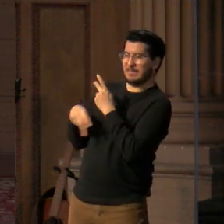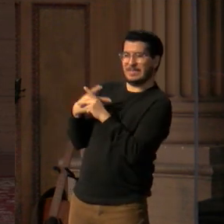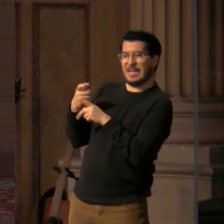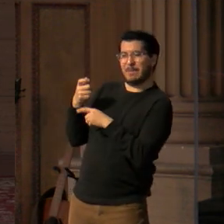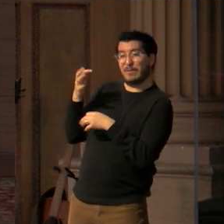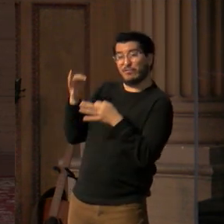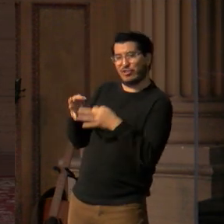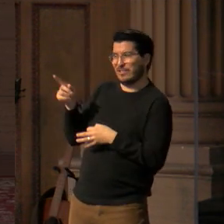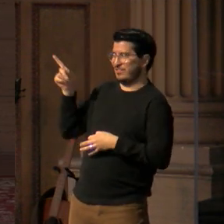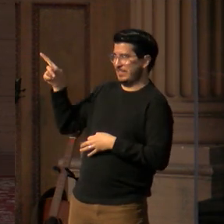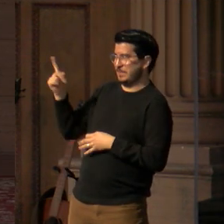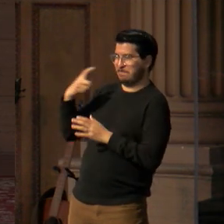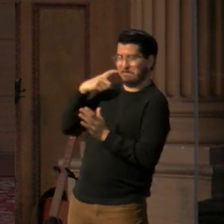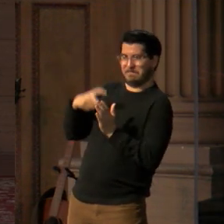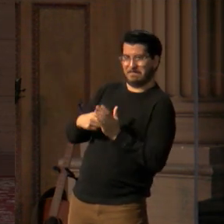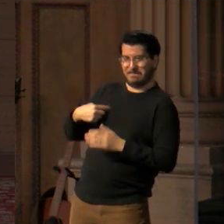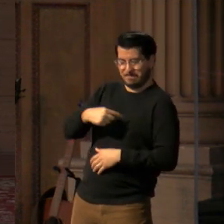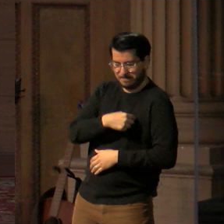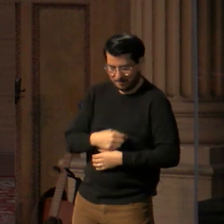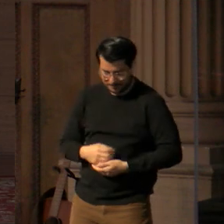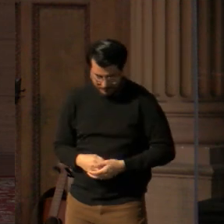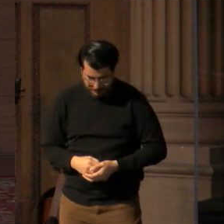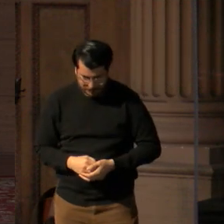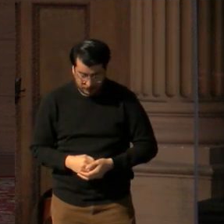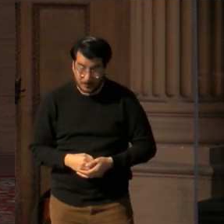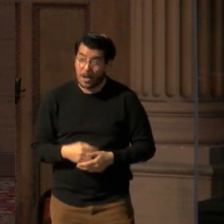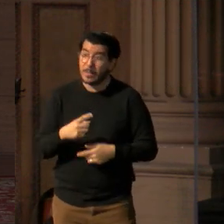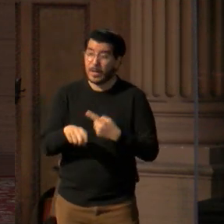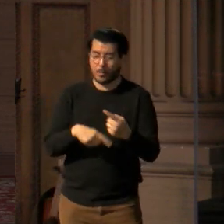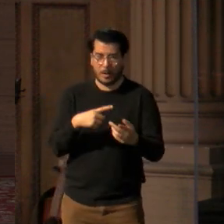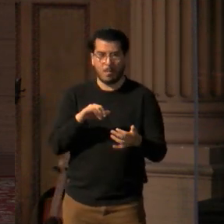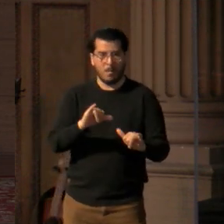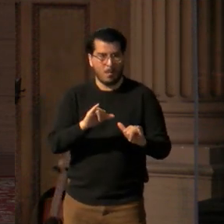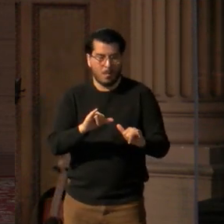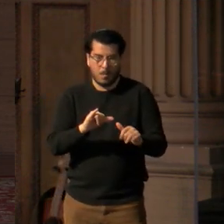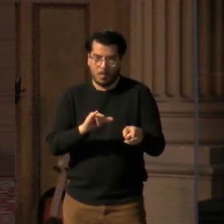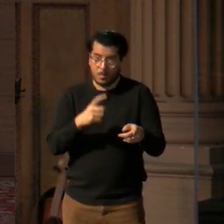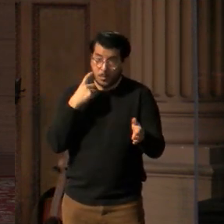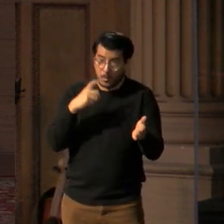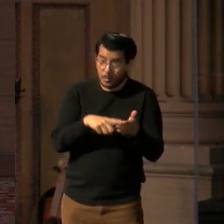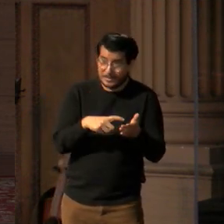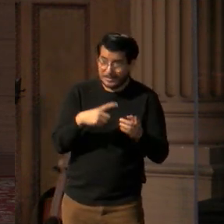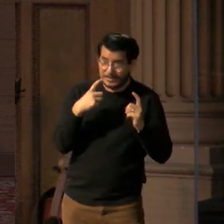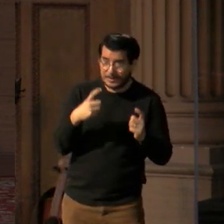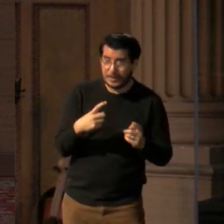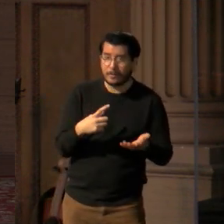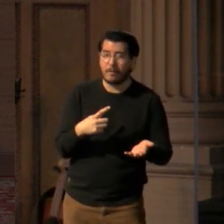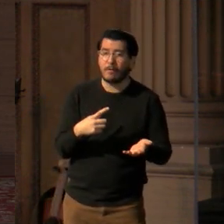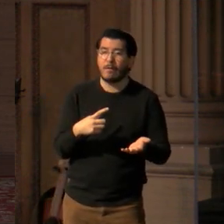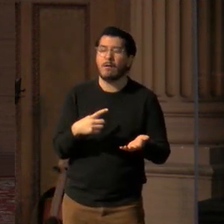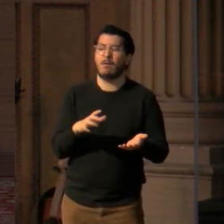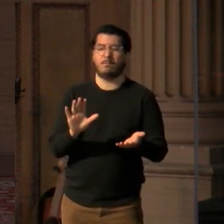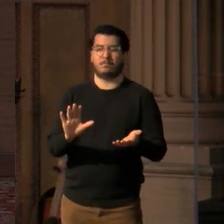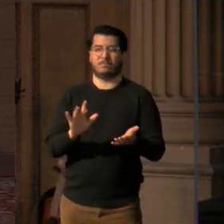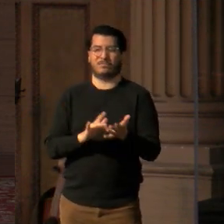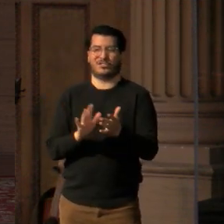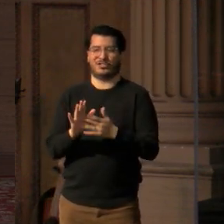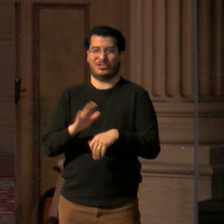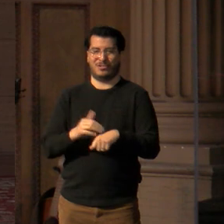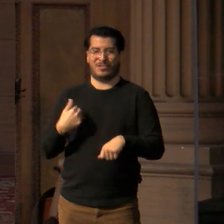And then when we are going to help somebody with their sin, Jesus calls us here to always take care of ours first.